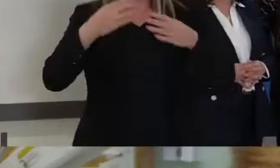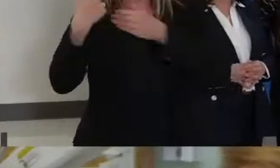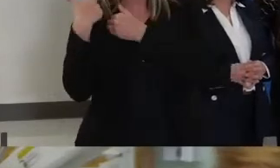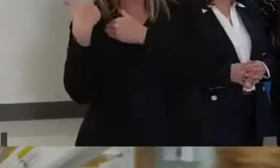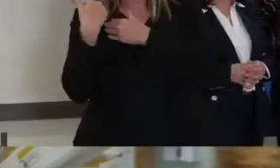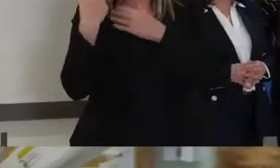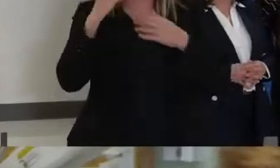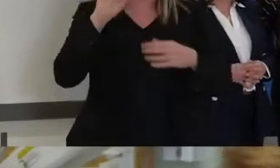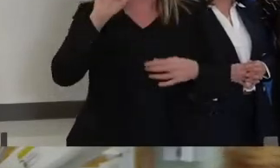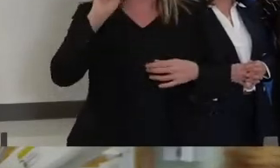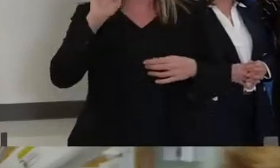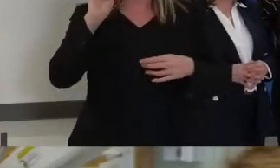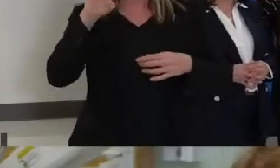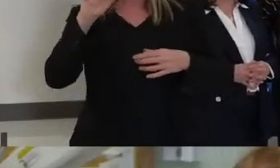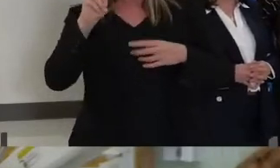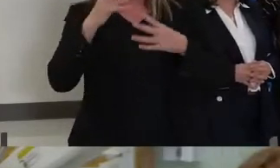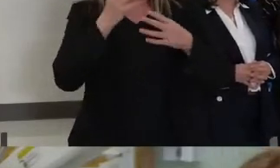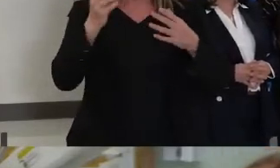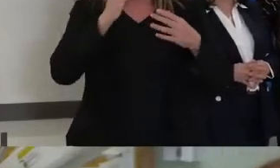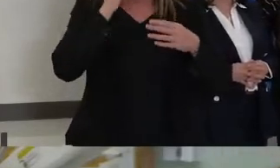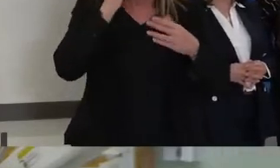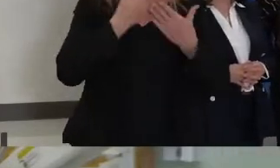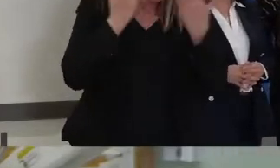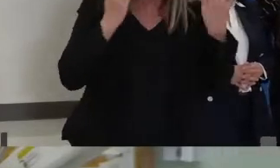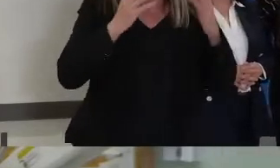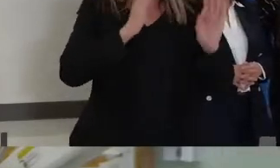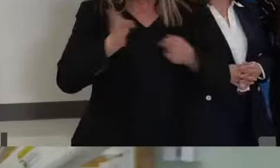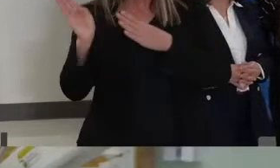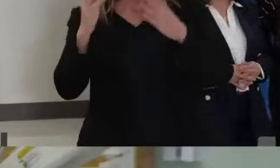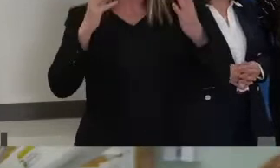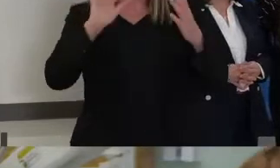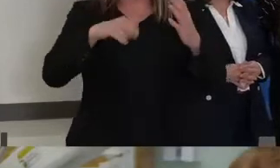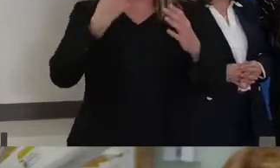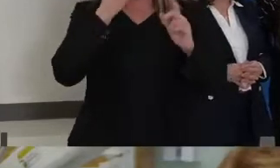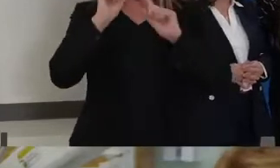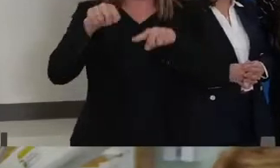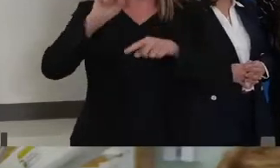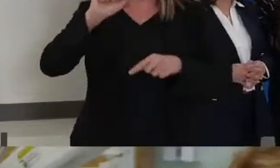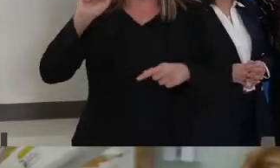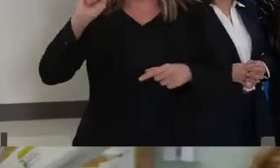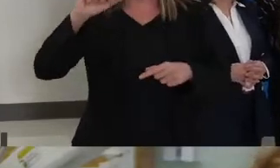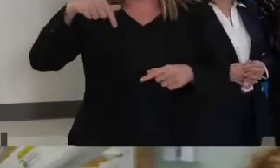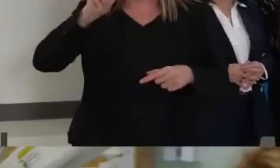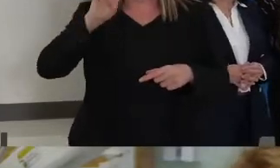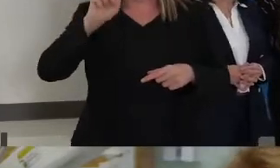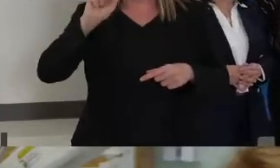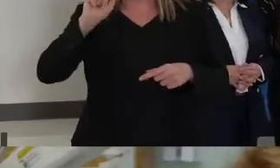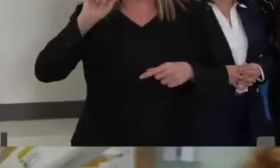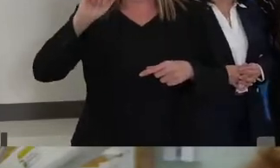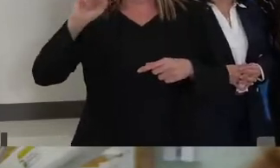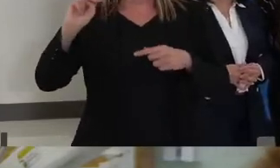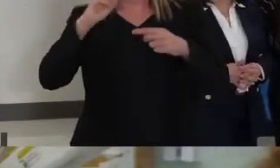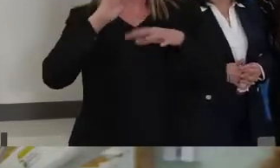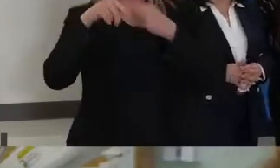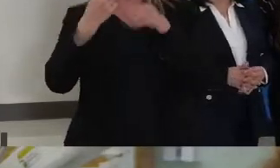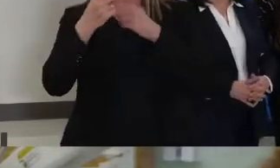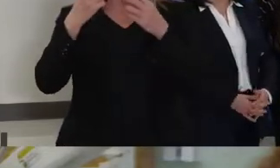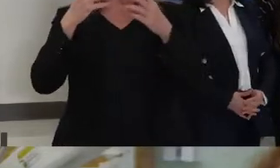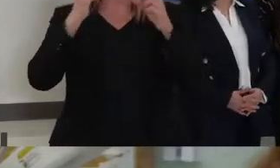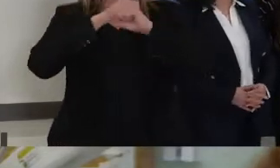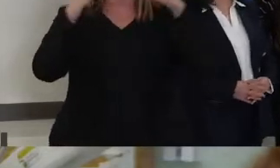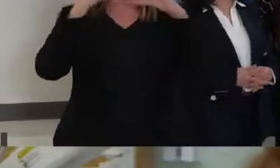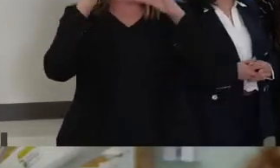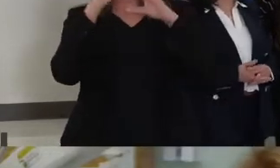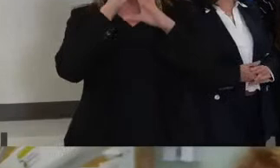Housing Accountability, or rather homeless accountability plans that were put together. I was at San Quentin talking about a vision, by the way, that is directly related. All of